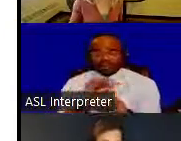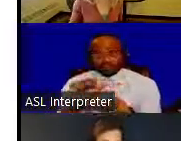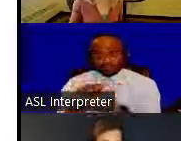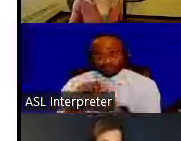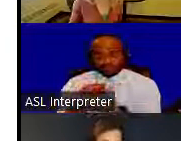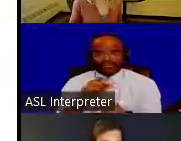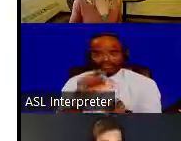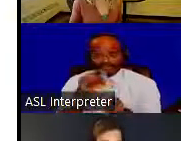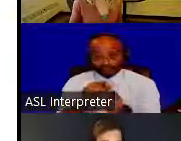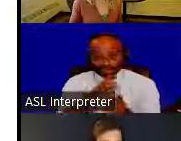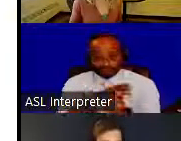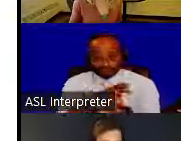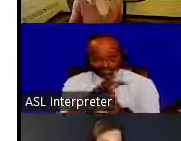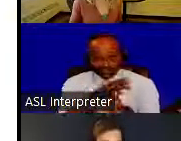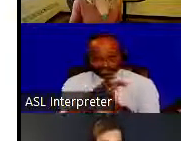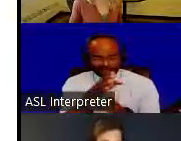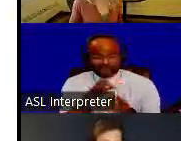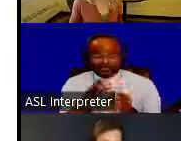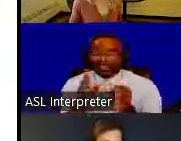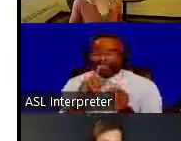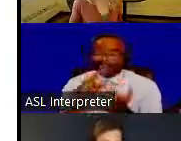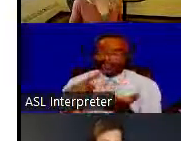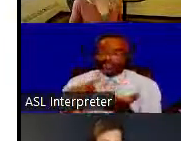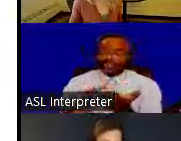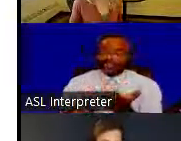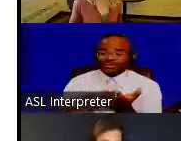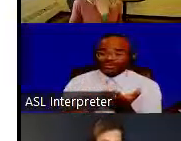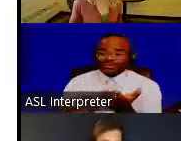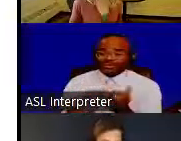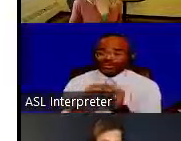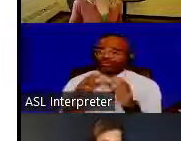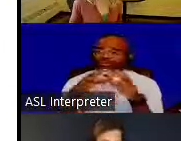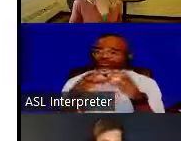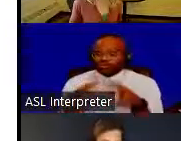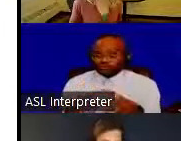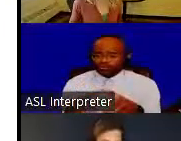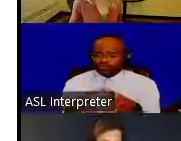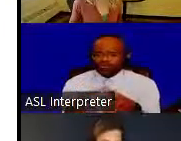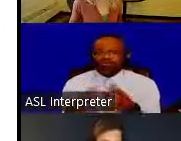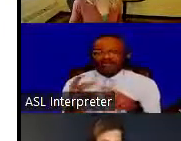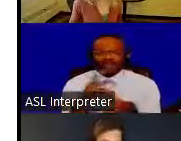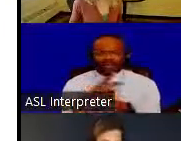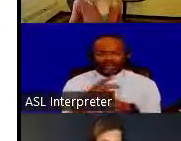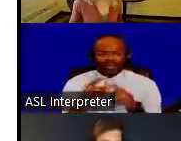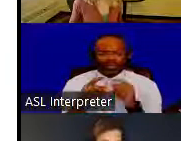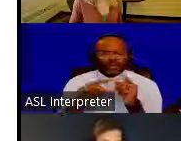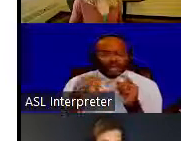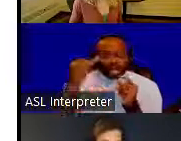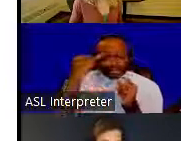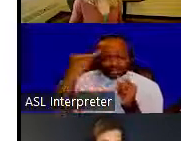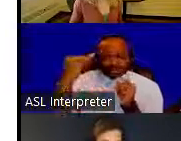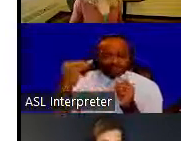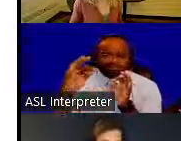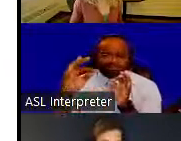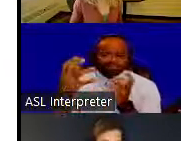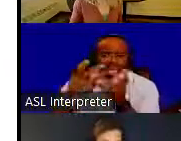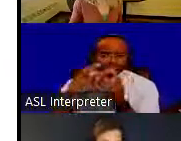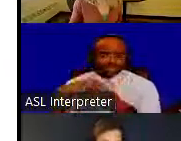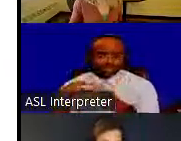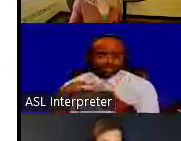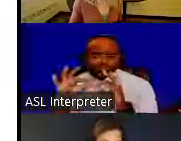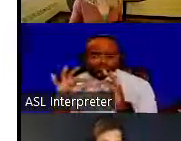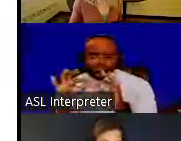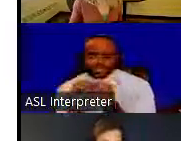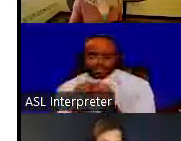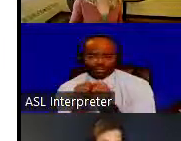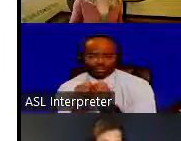And then we get to talk about them all as a group and think about what ideas might complement each other. And if I'm going to do this, I also need